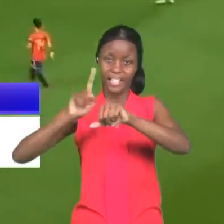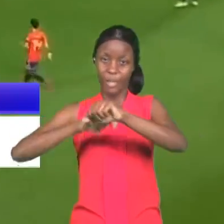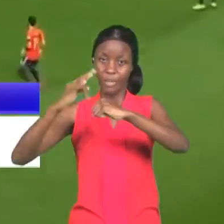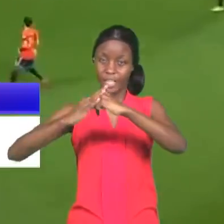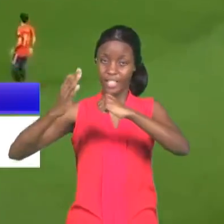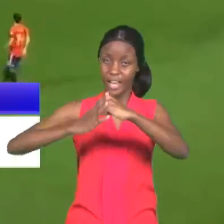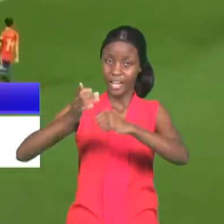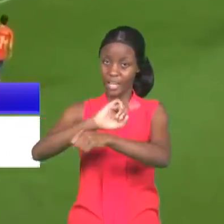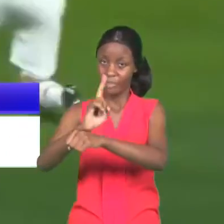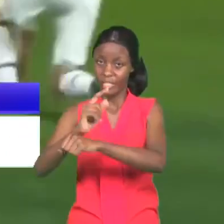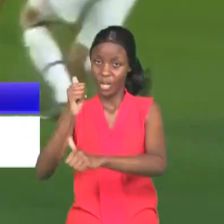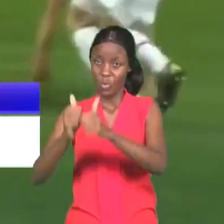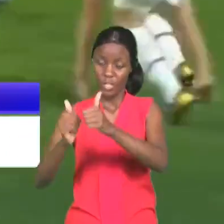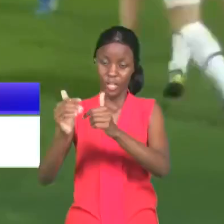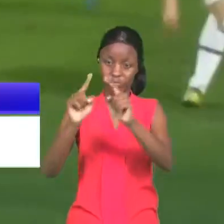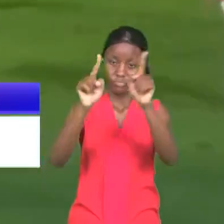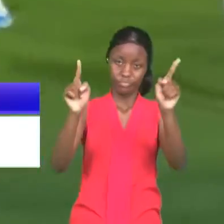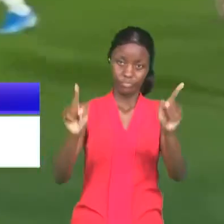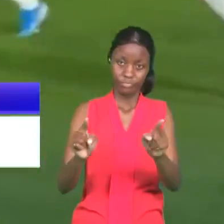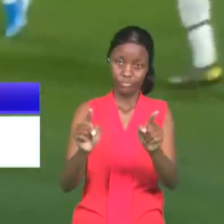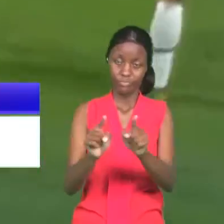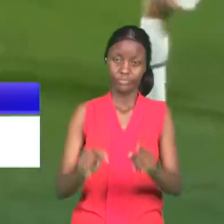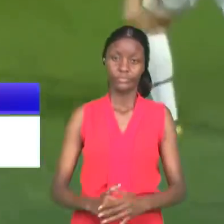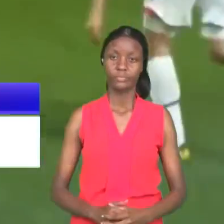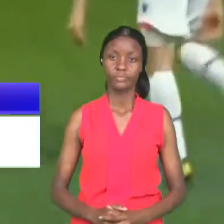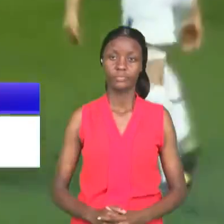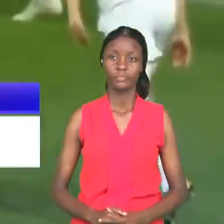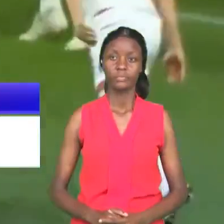and headed in at the near post in injury time.